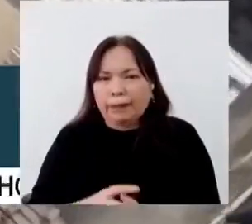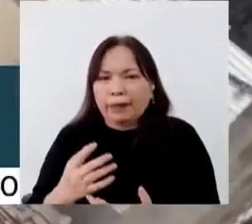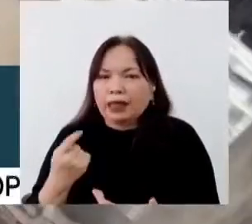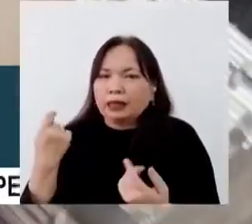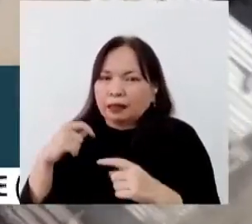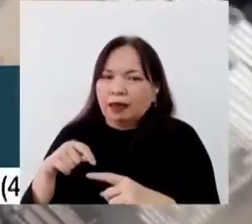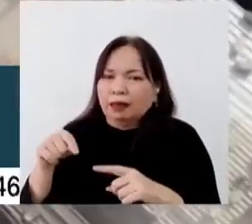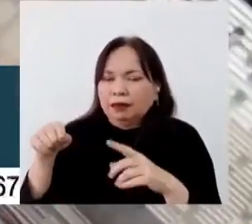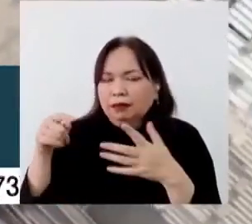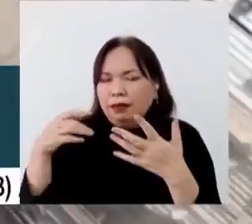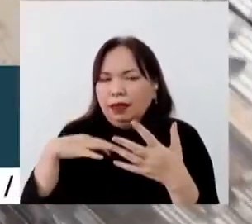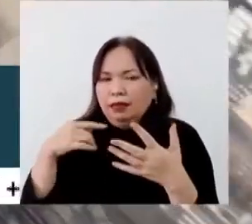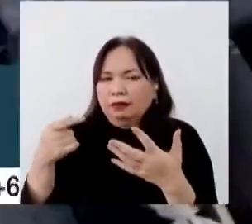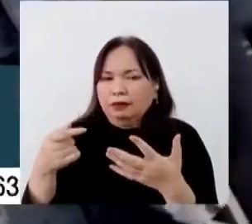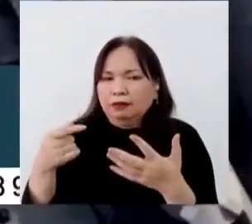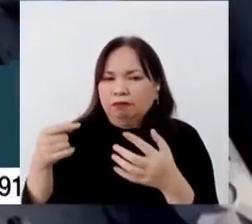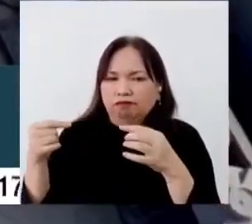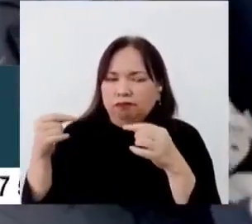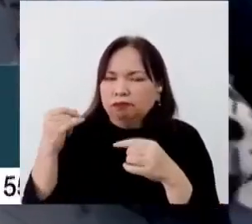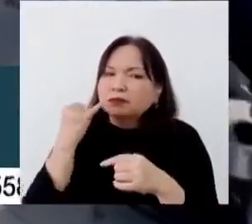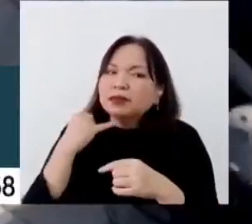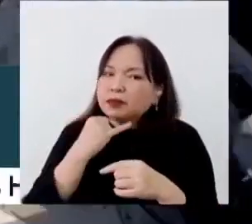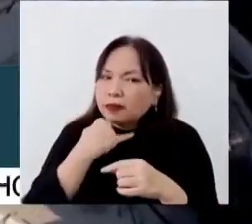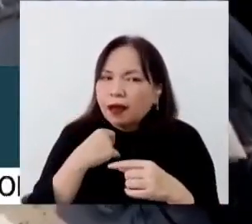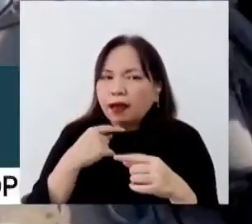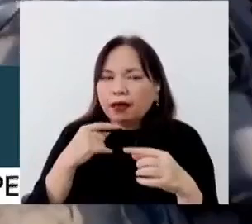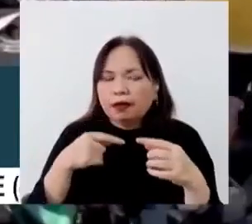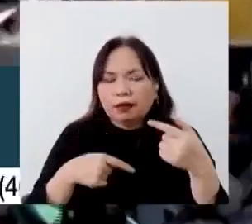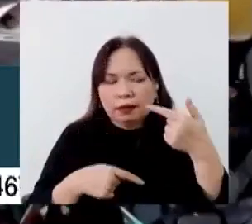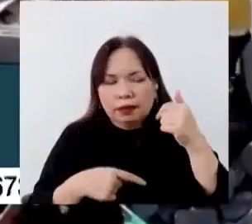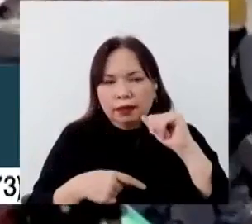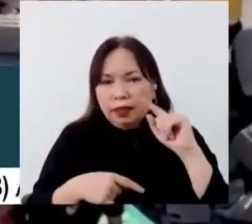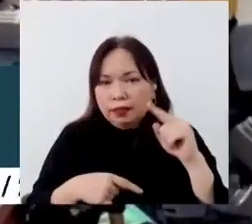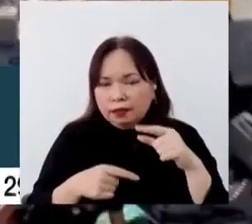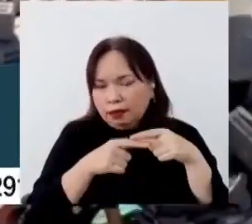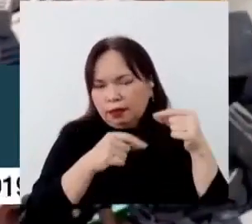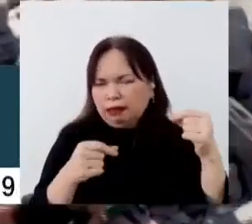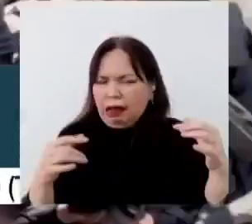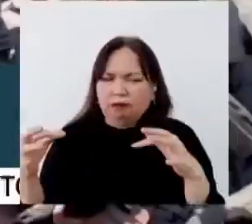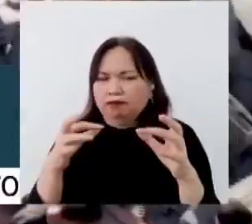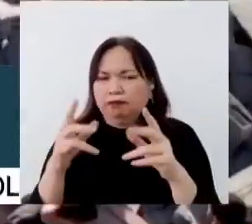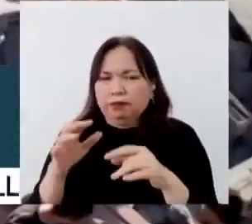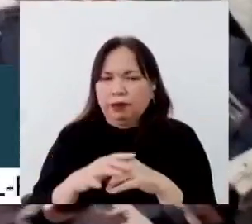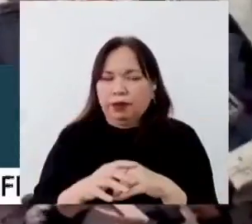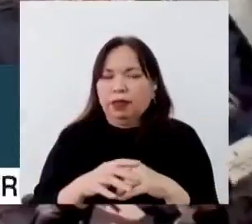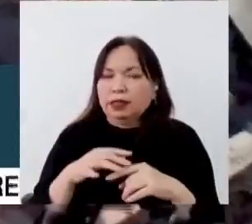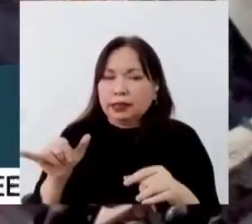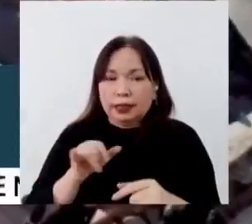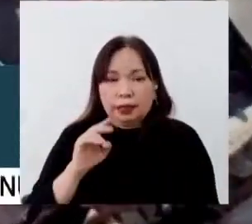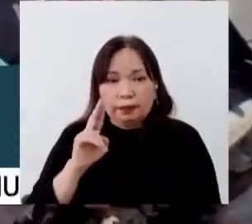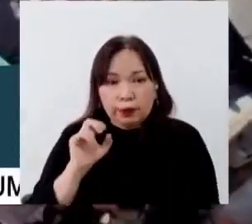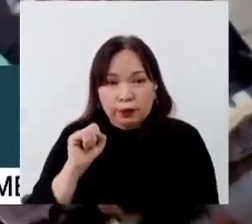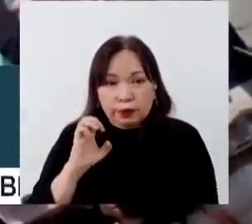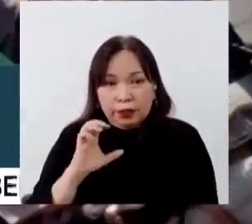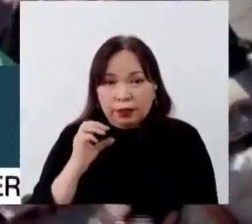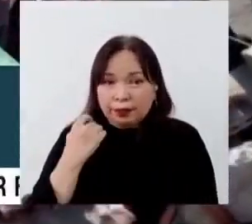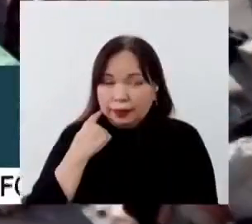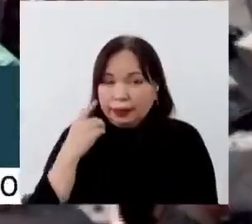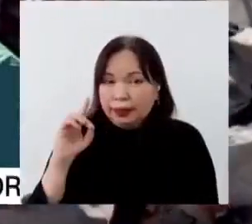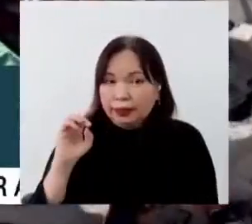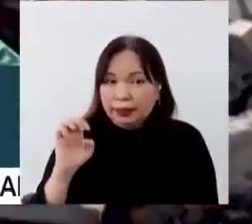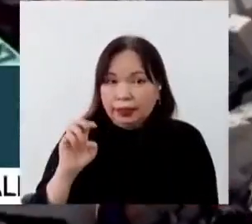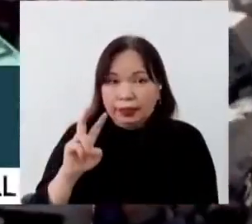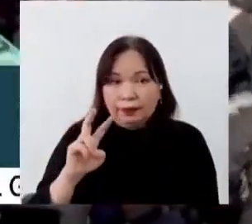the Gaza Strip. Undersecretary Eduardo De Vega also giving the president's